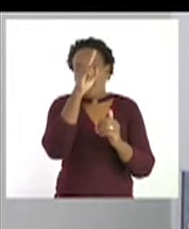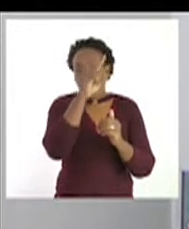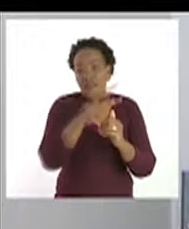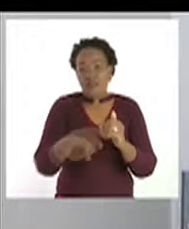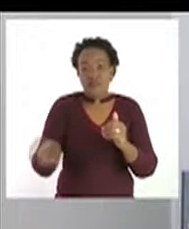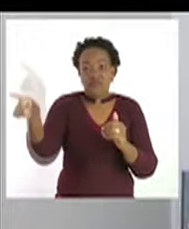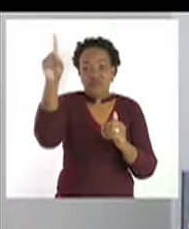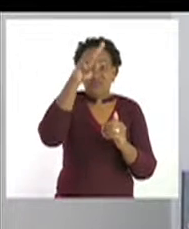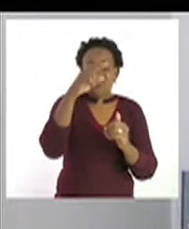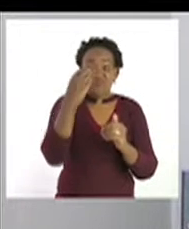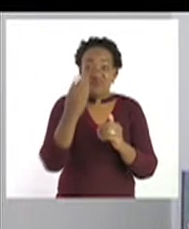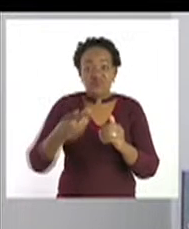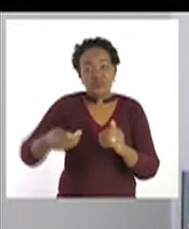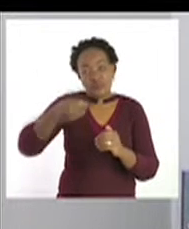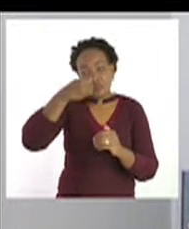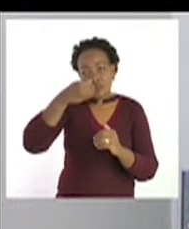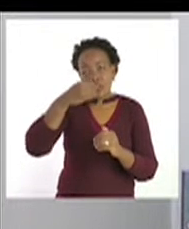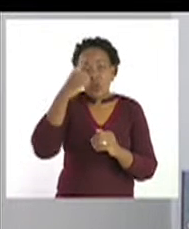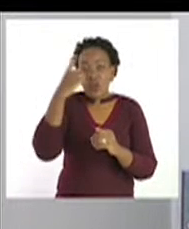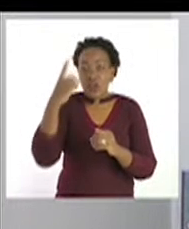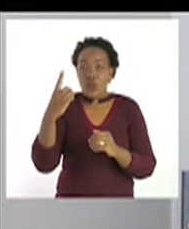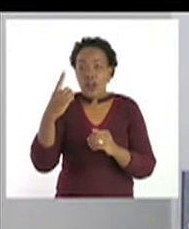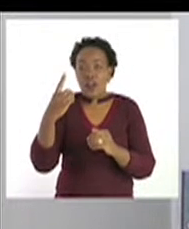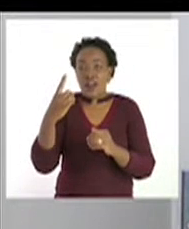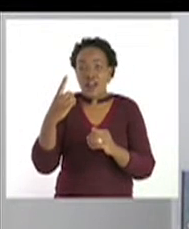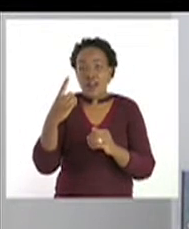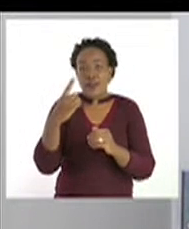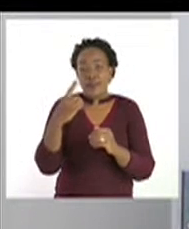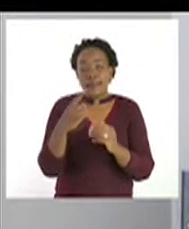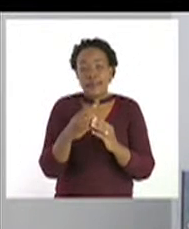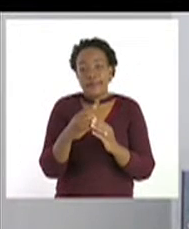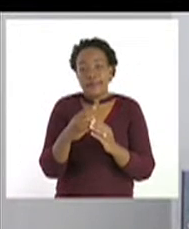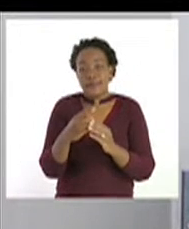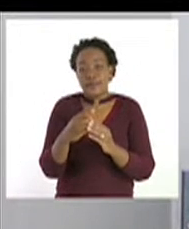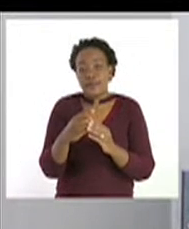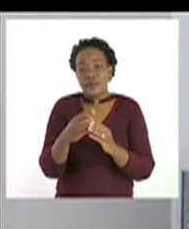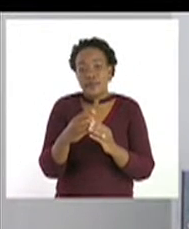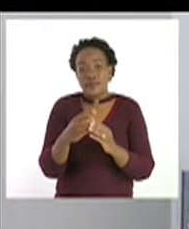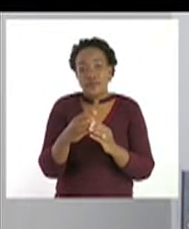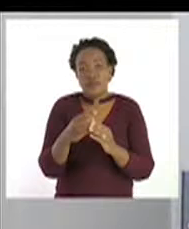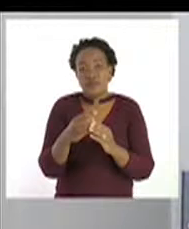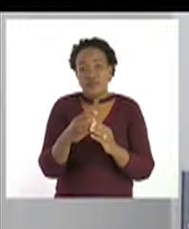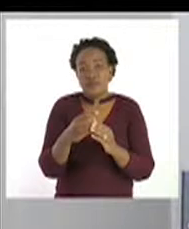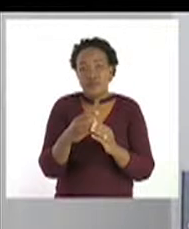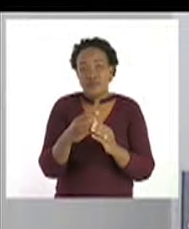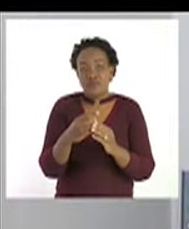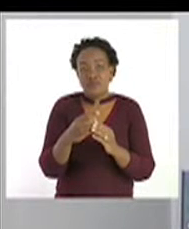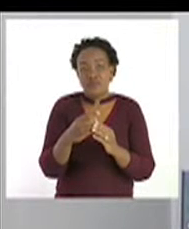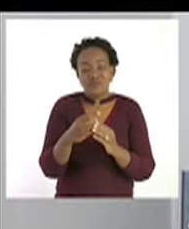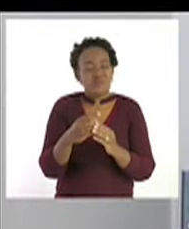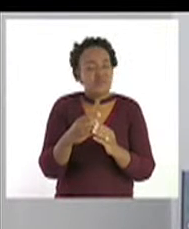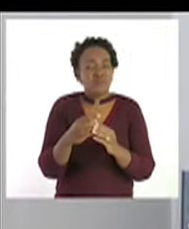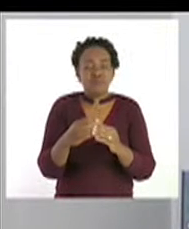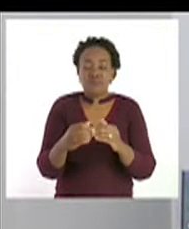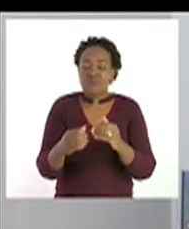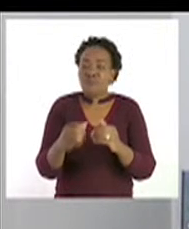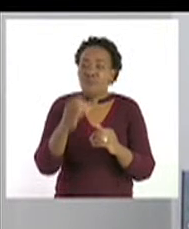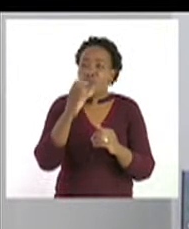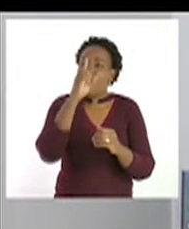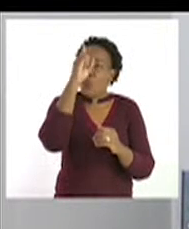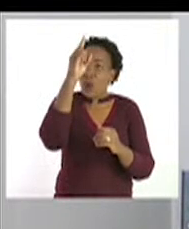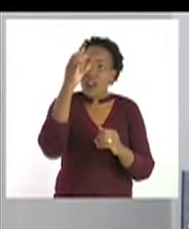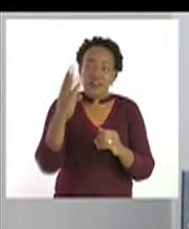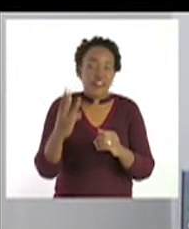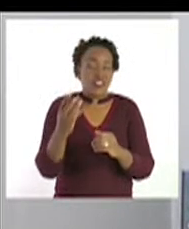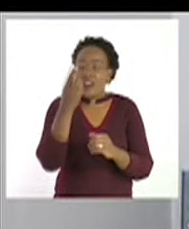the 1, 2, 3, 4. We don't say 1/3. We say